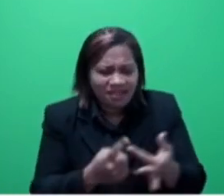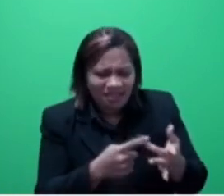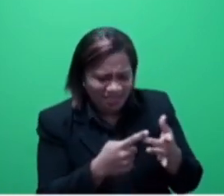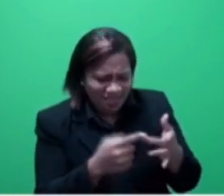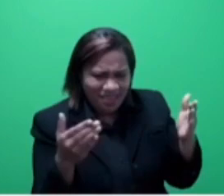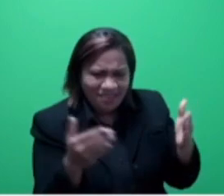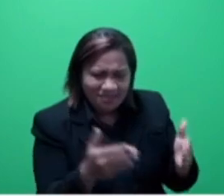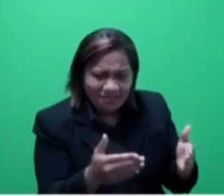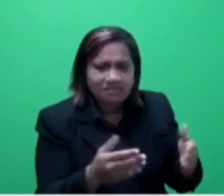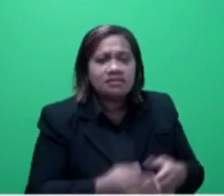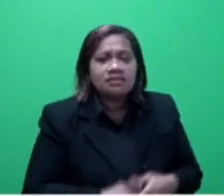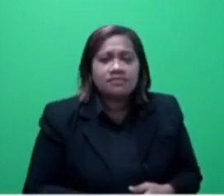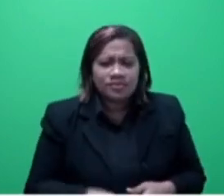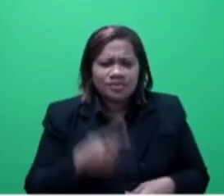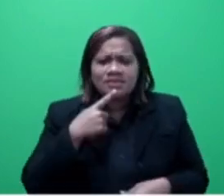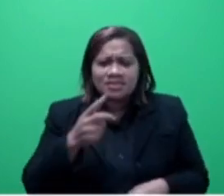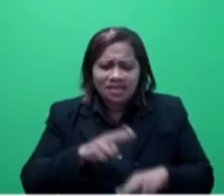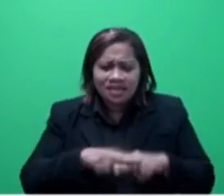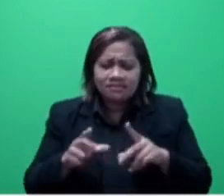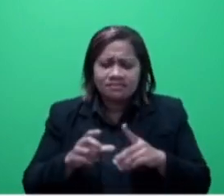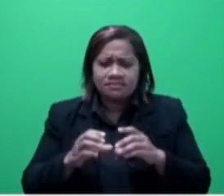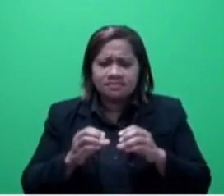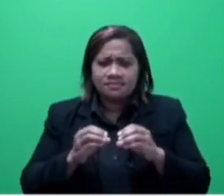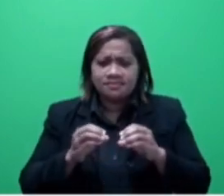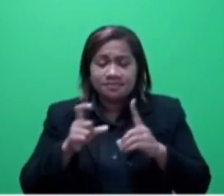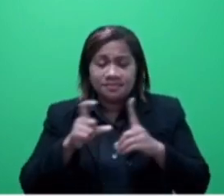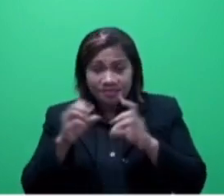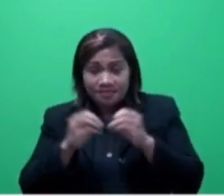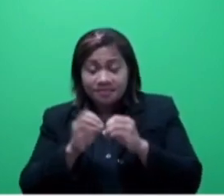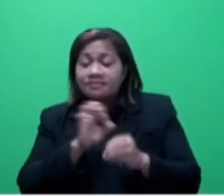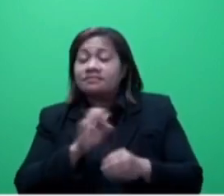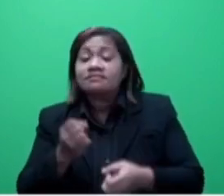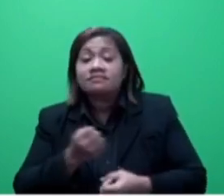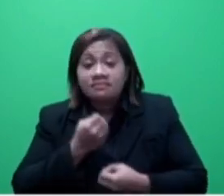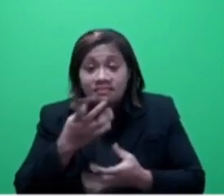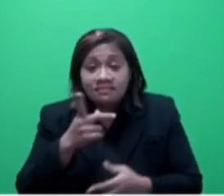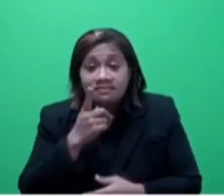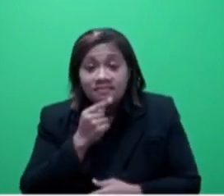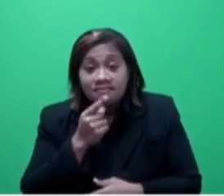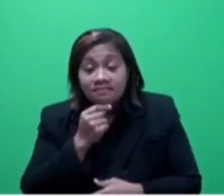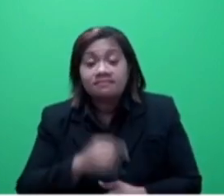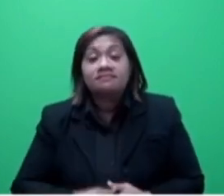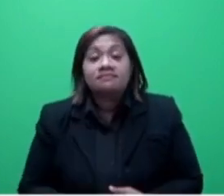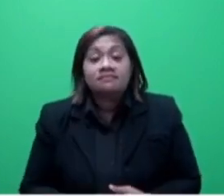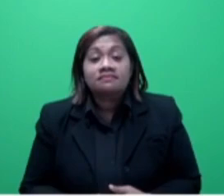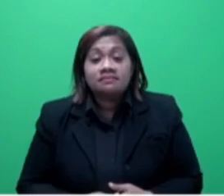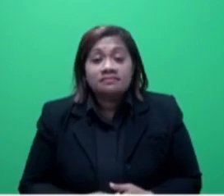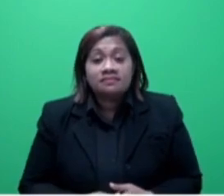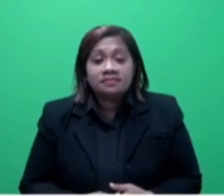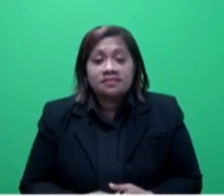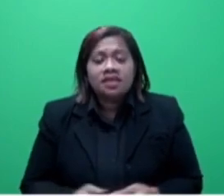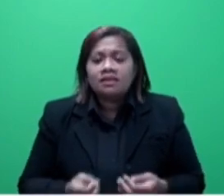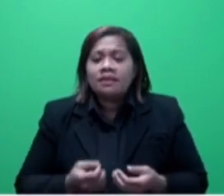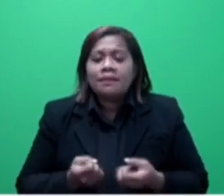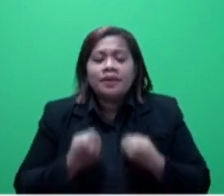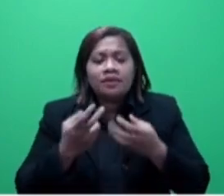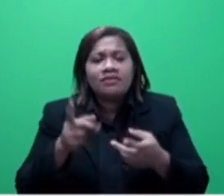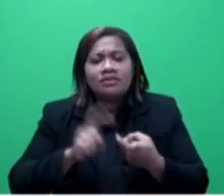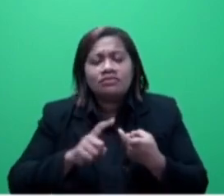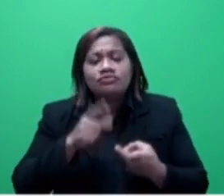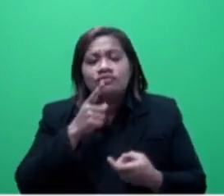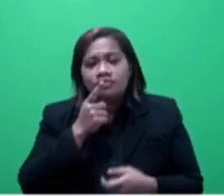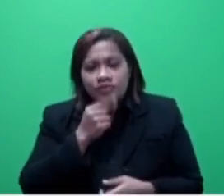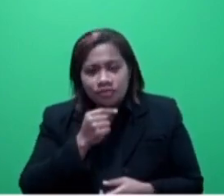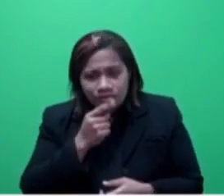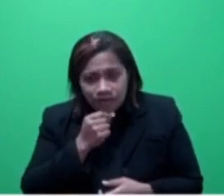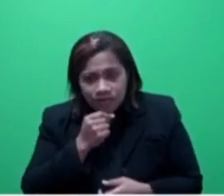should not provide loans to the commercial sectors, which enables FDB to provide cheaper loans to farmers or small shop operators. And